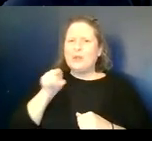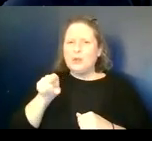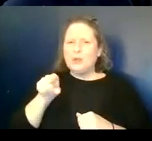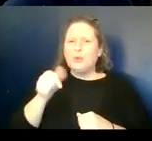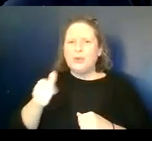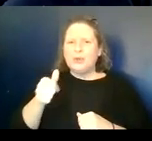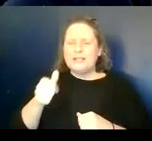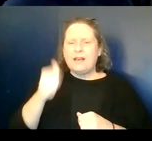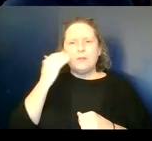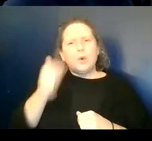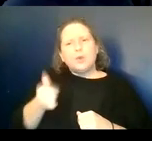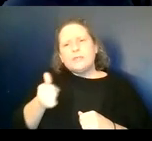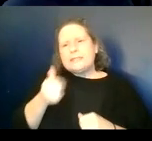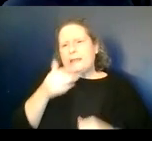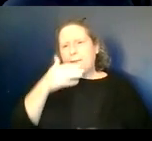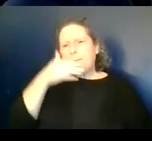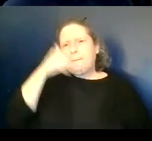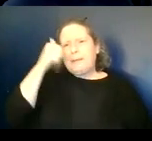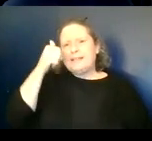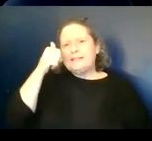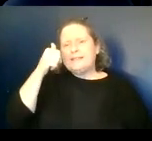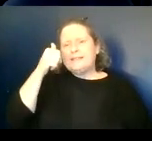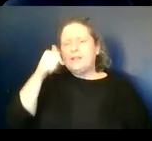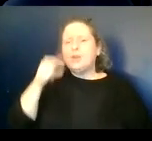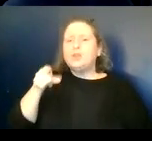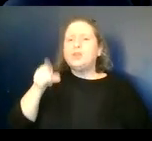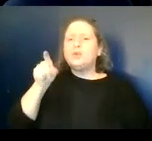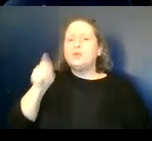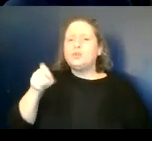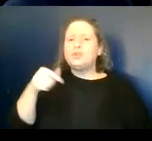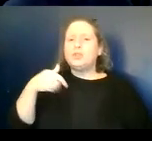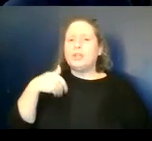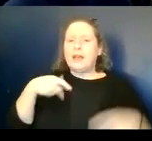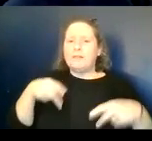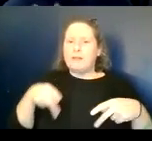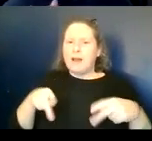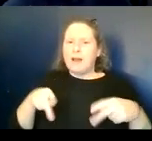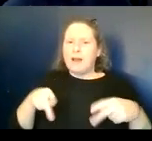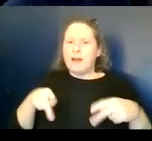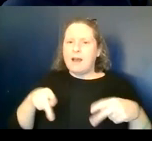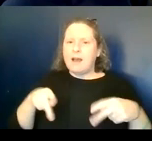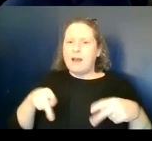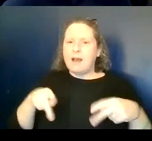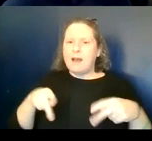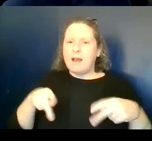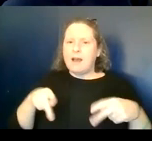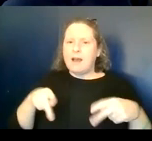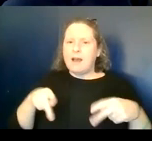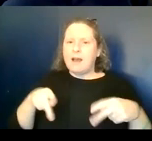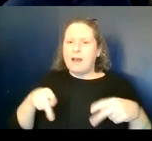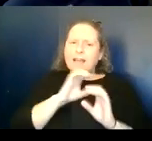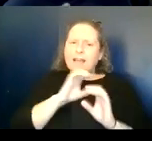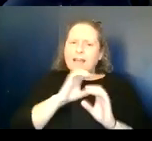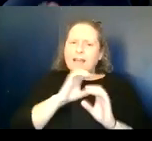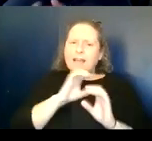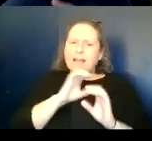all means, you should have the opportunity to explore what you like, what you don't like, or what you